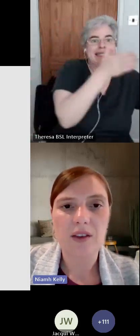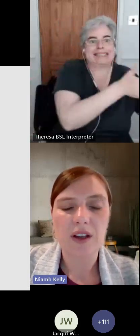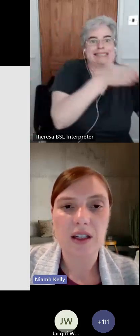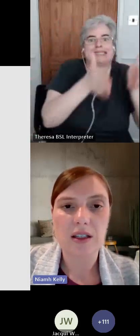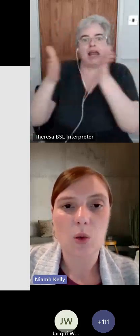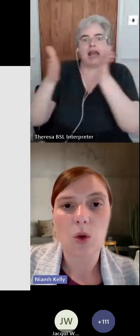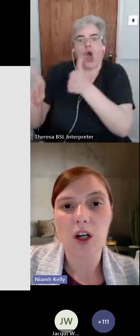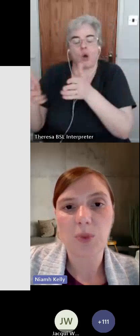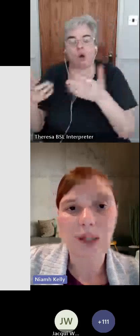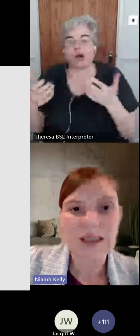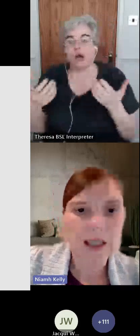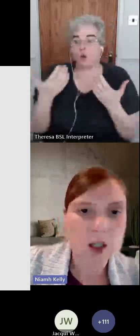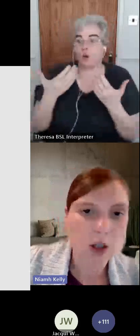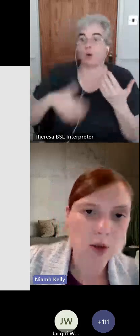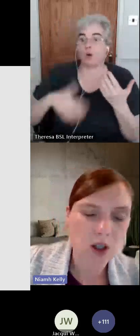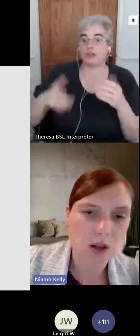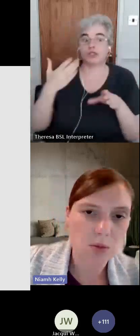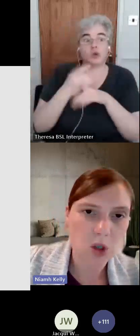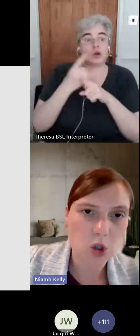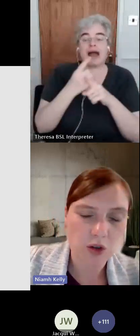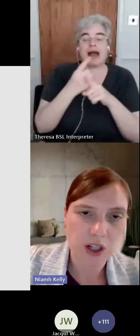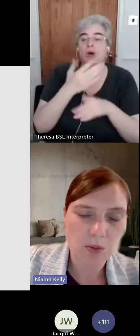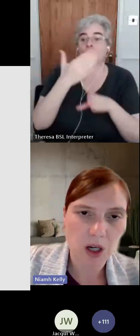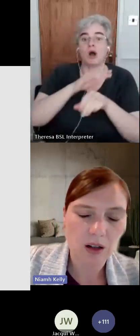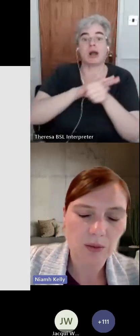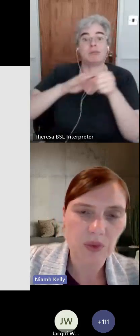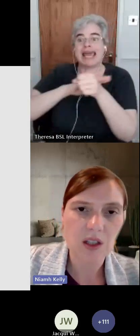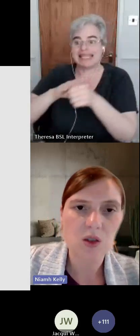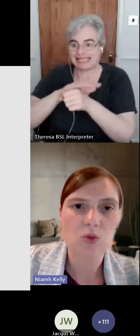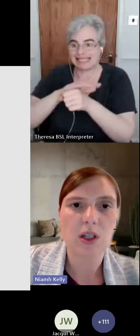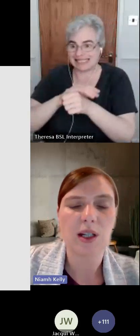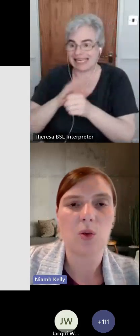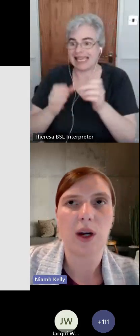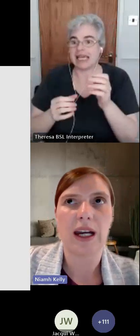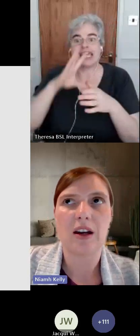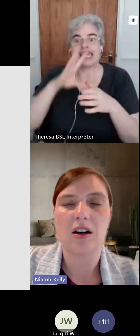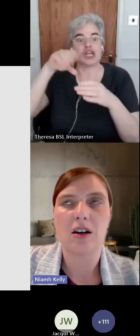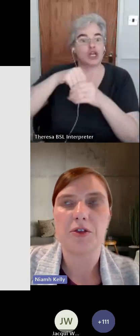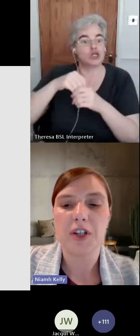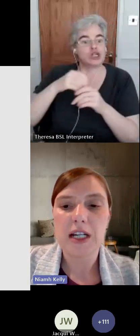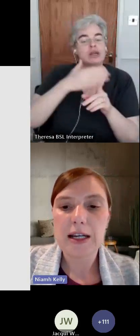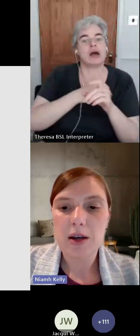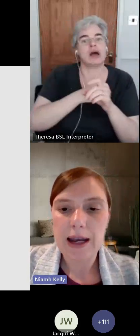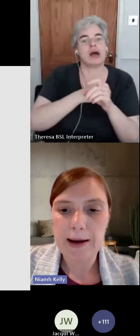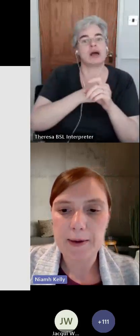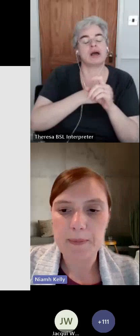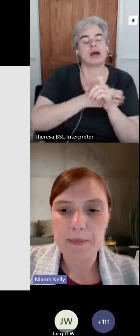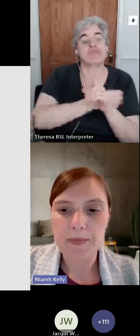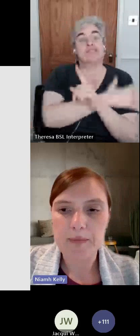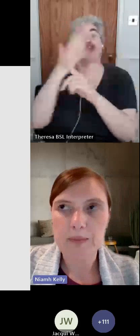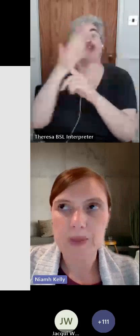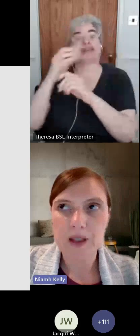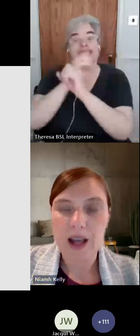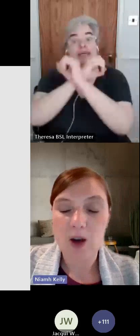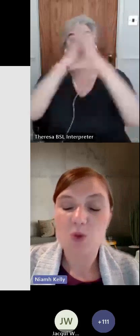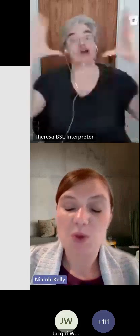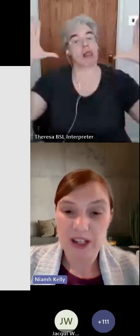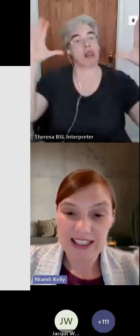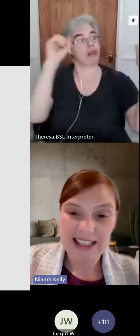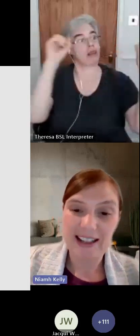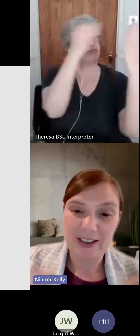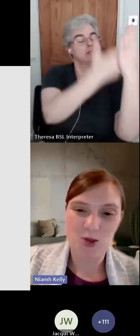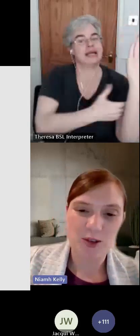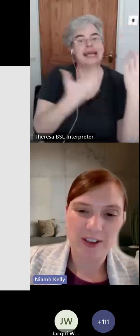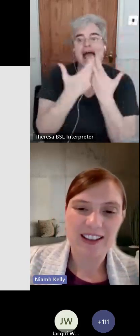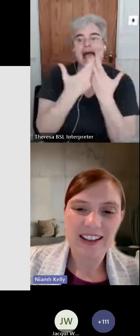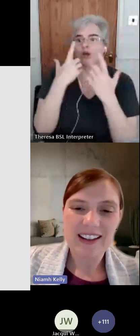what we have is a workplace inclusion maturity model. And this is really a way of how can we